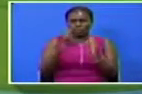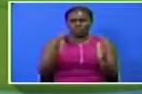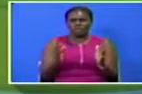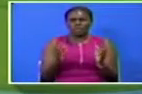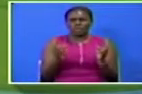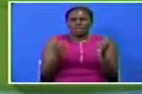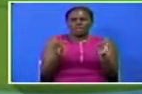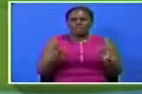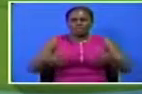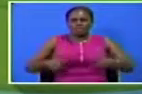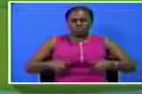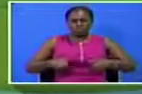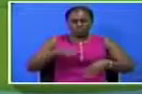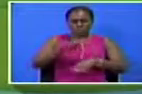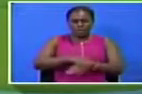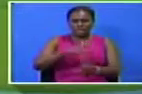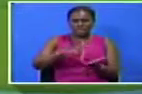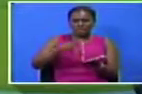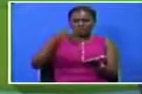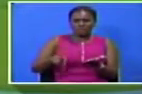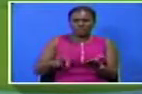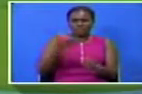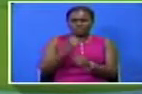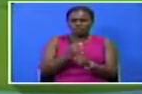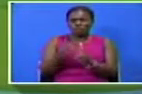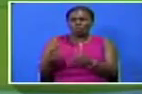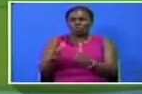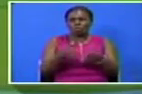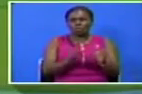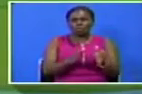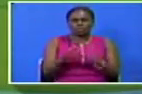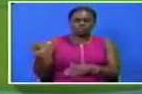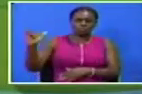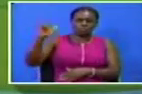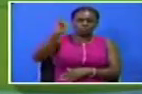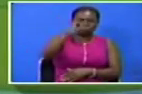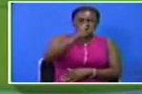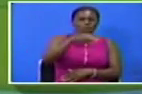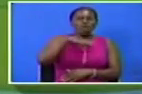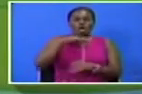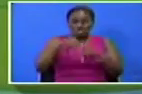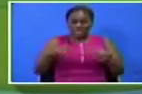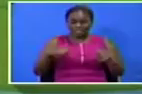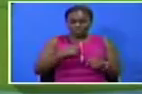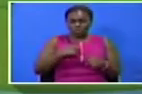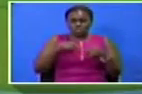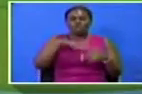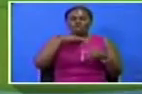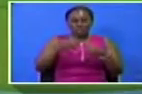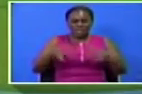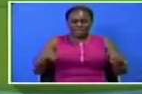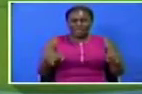youth are able to take advantage of available job opportunities in the online space. This is according to the Cabinet Secretary for Information